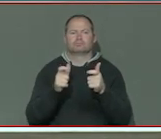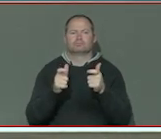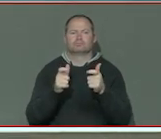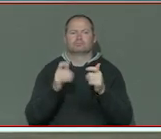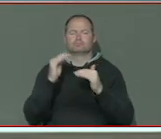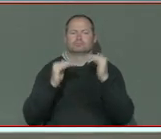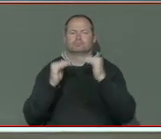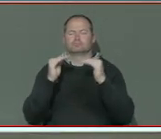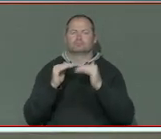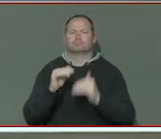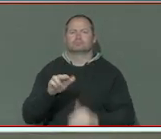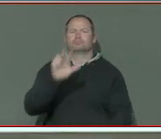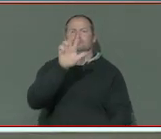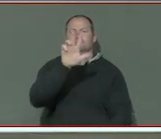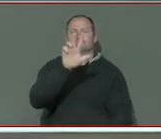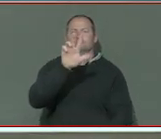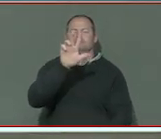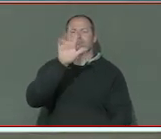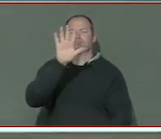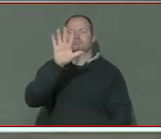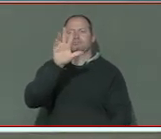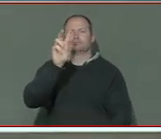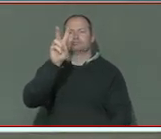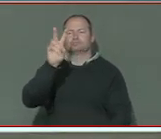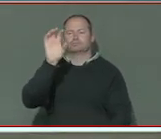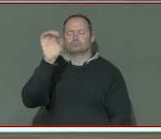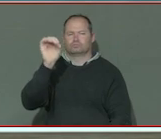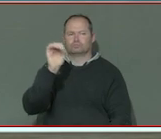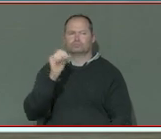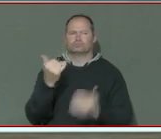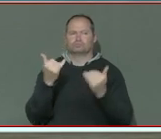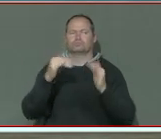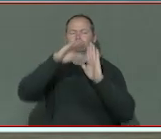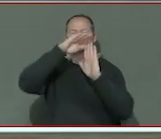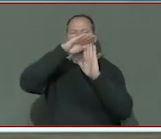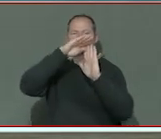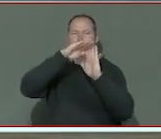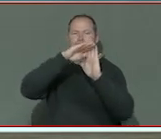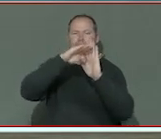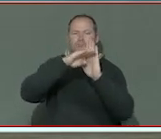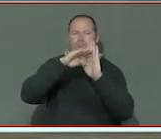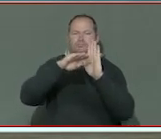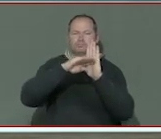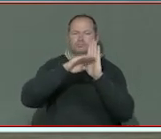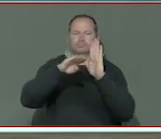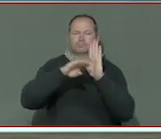8520. And then our list, we have Collins,